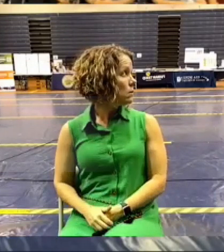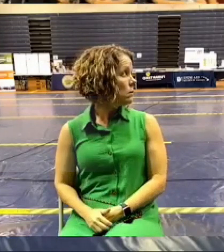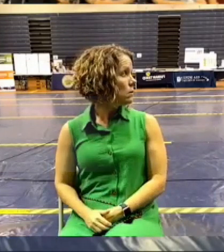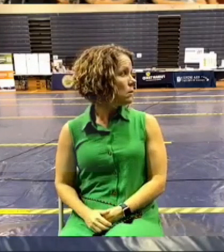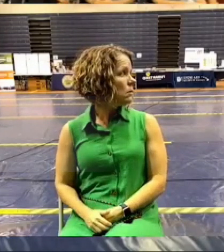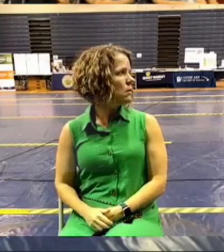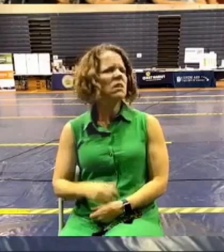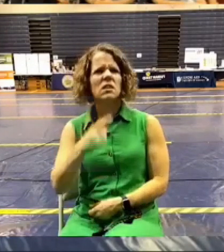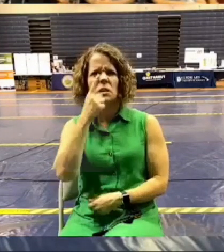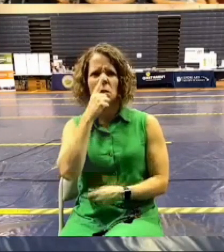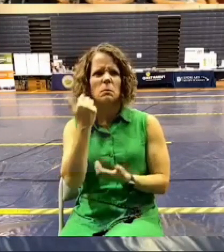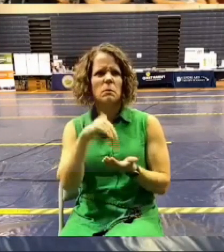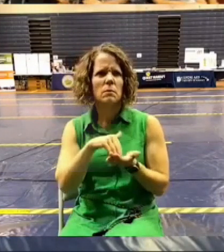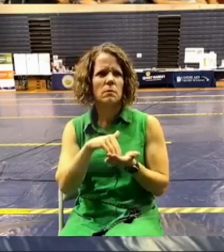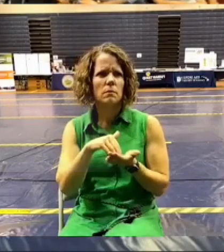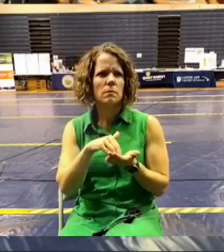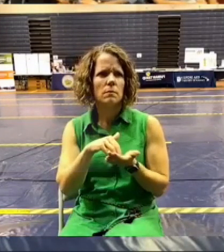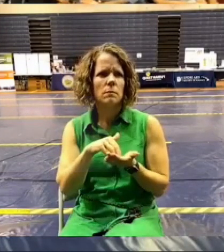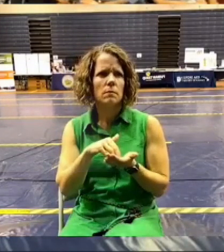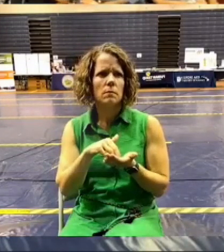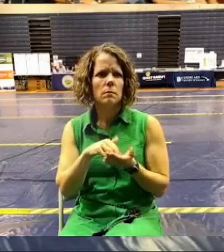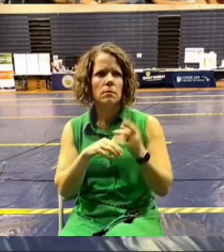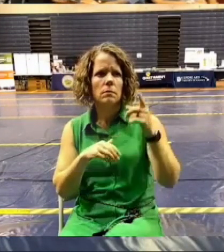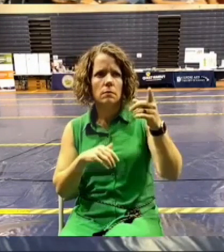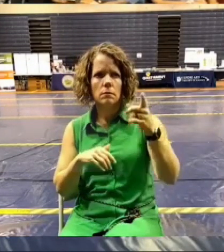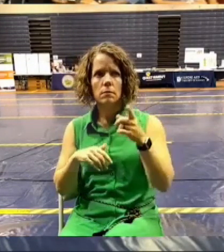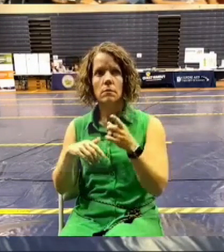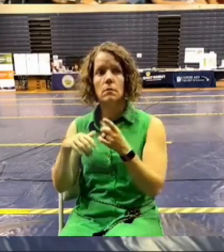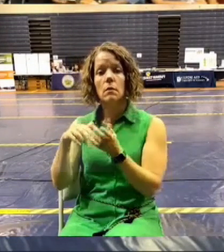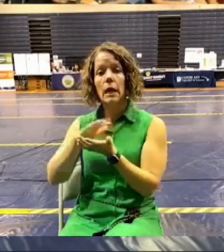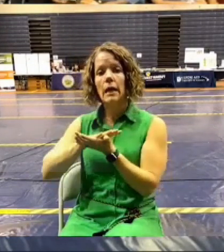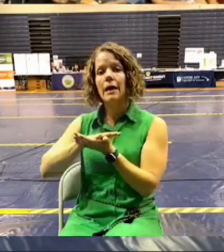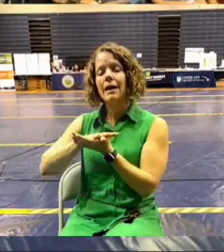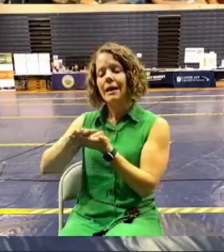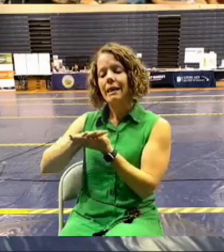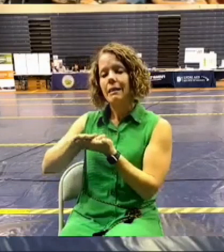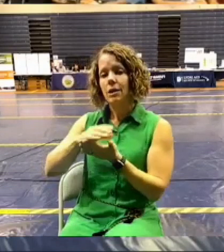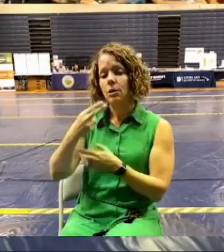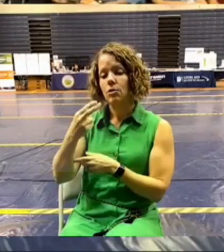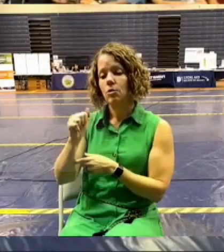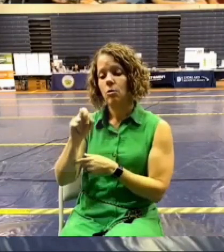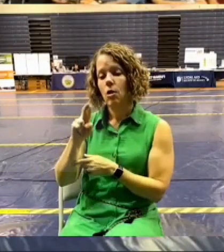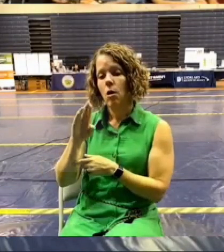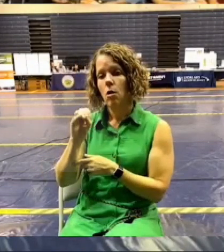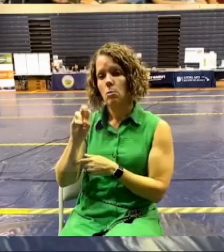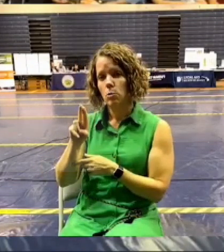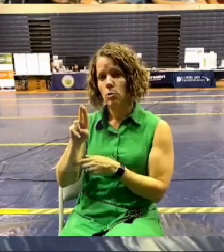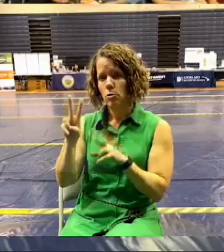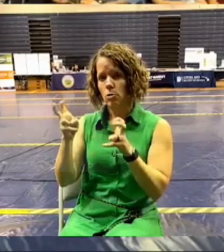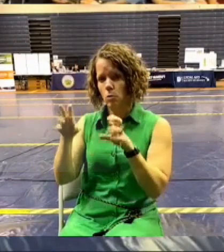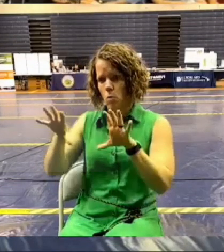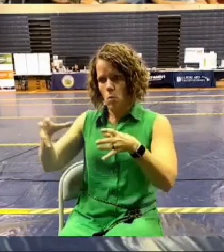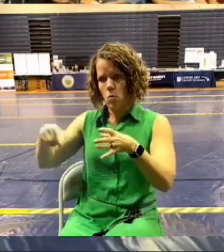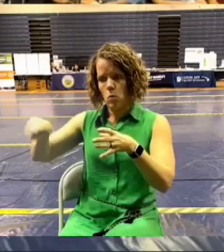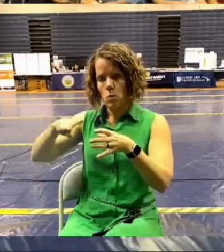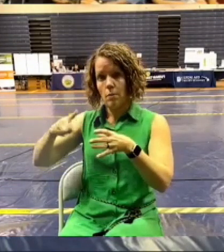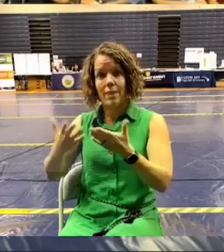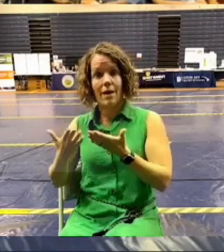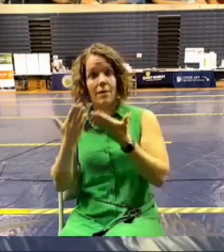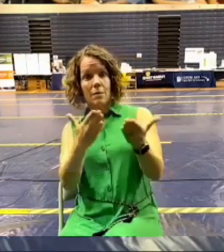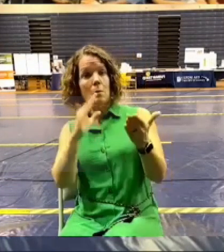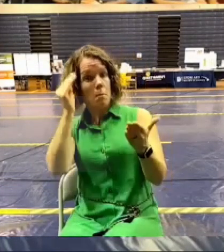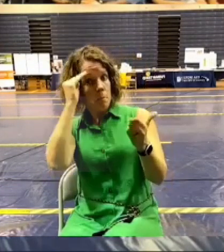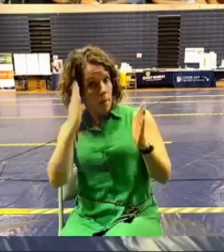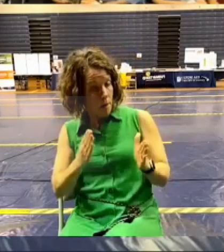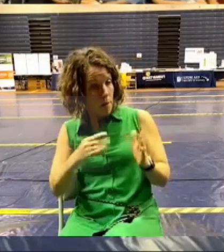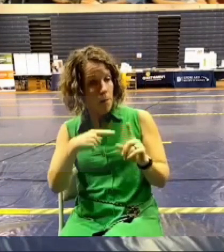that? So we're going to ask you one more time. Sorry, could you repeat that? Clean Harbors sent a proposal to the Army Corps of Engineers and the